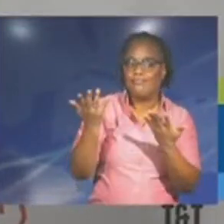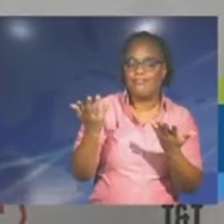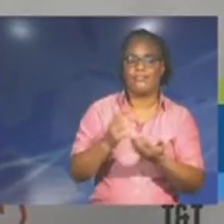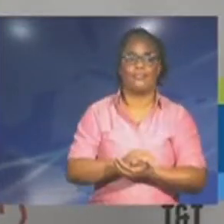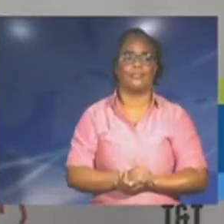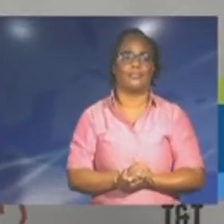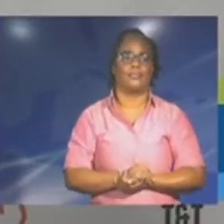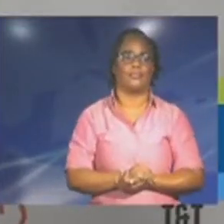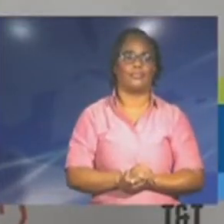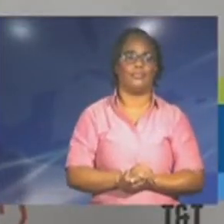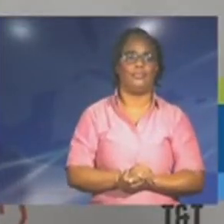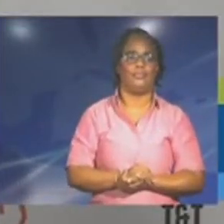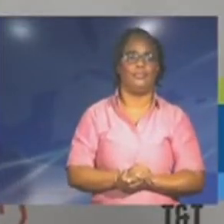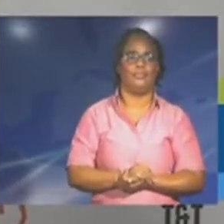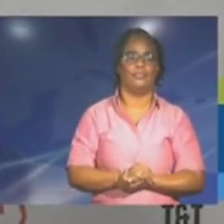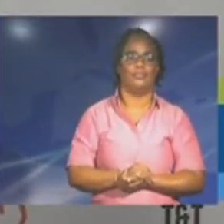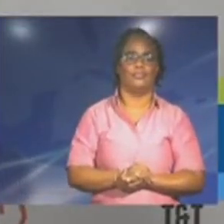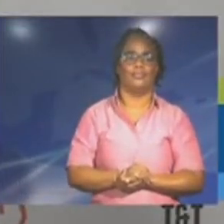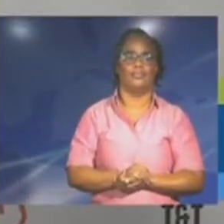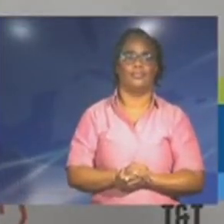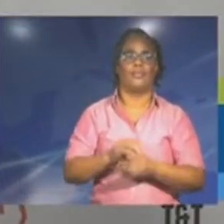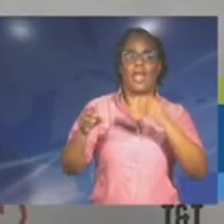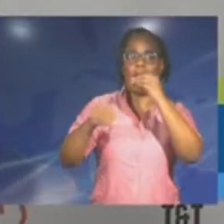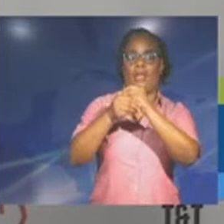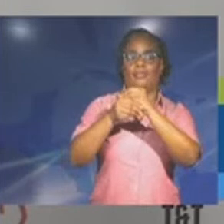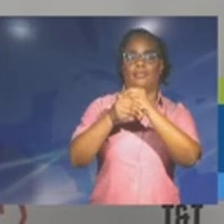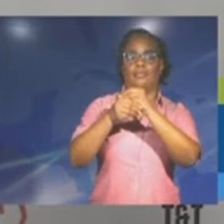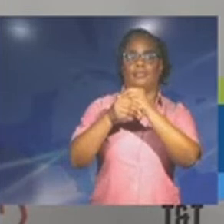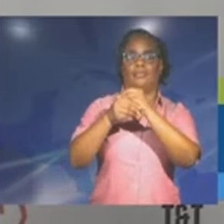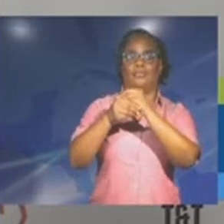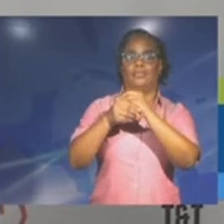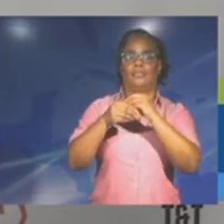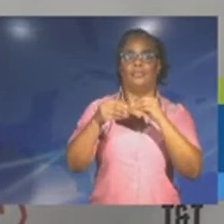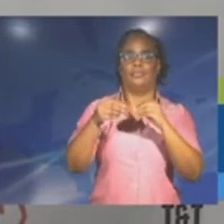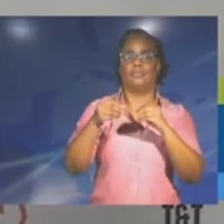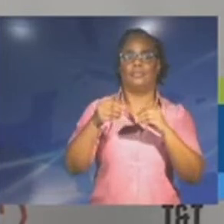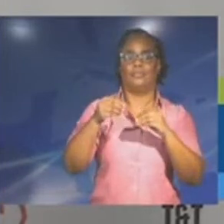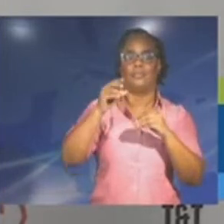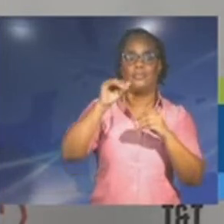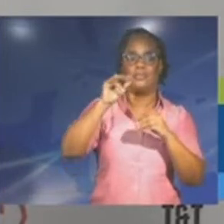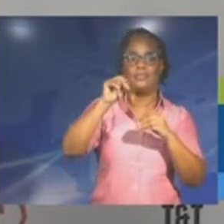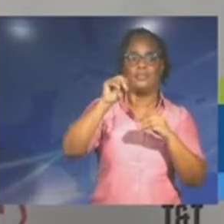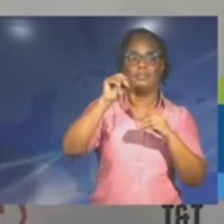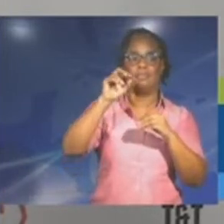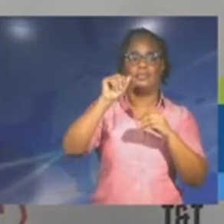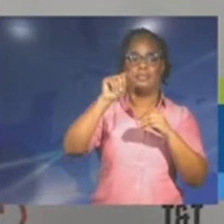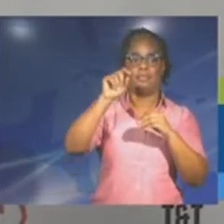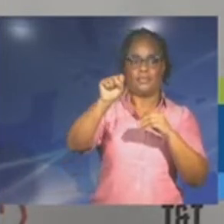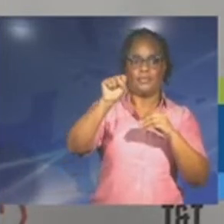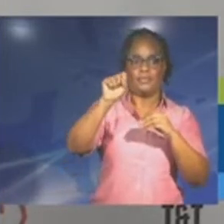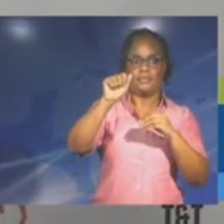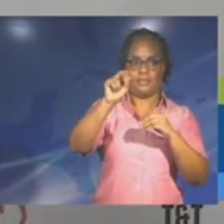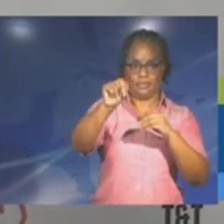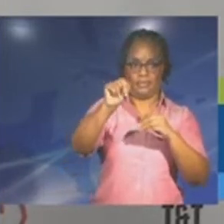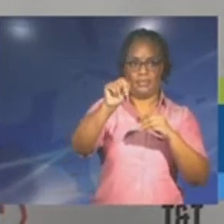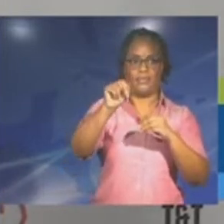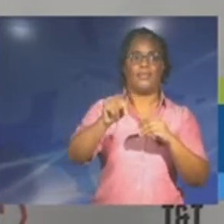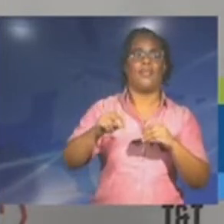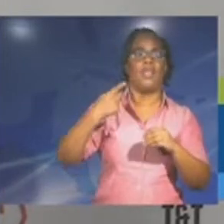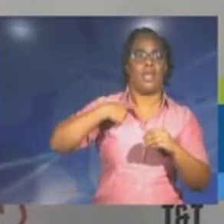For further investment into the profession, we need to invest in our own. We need